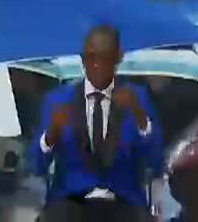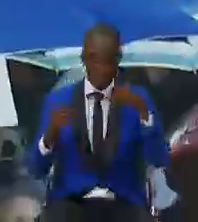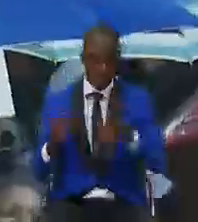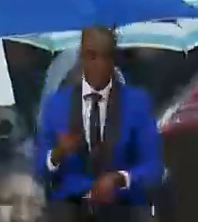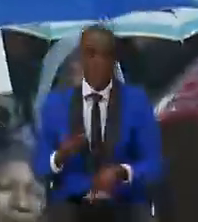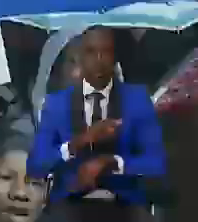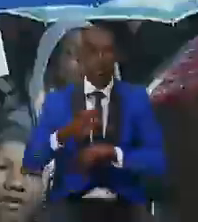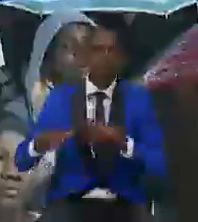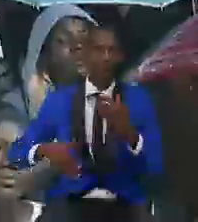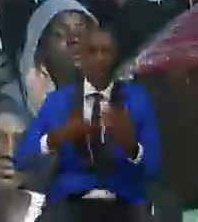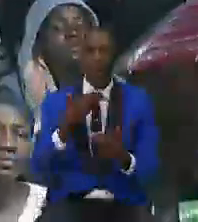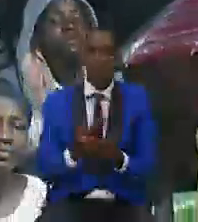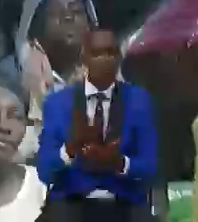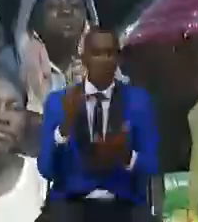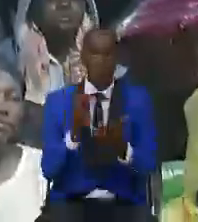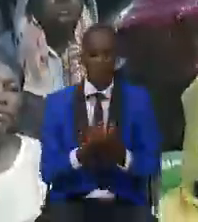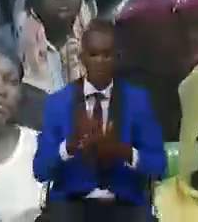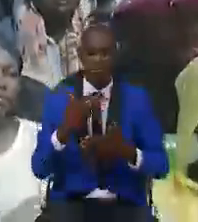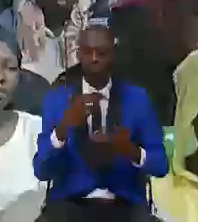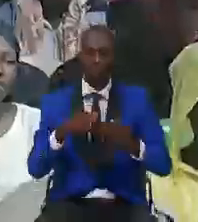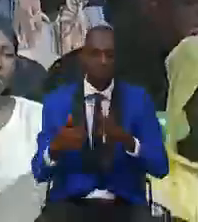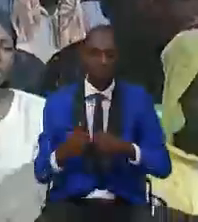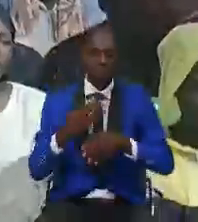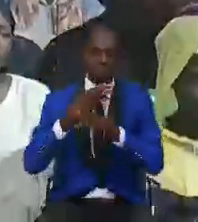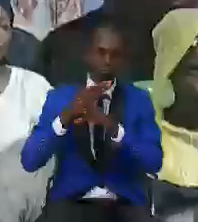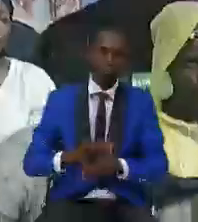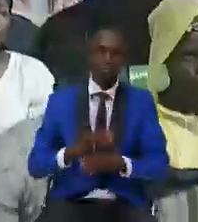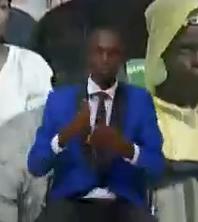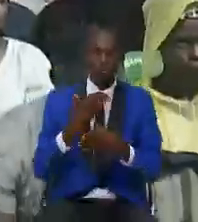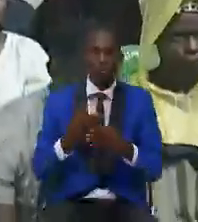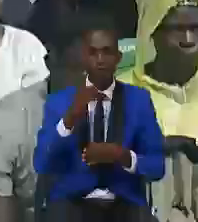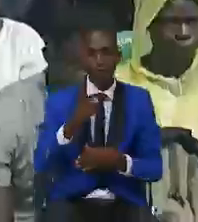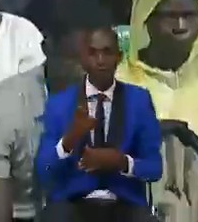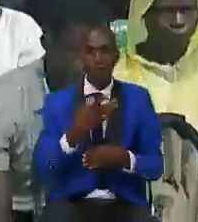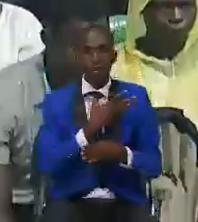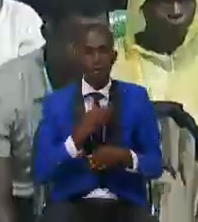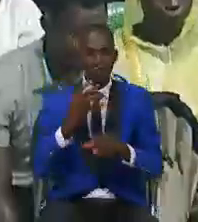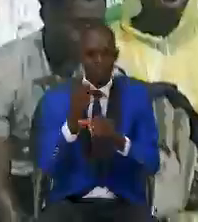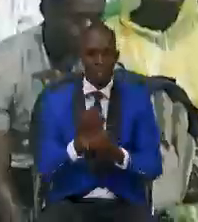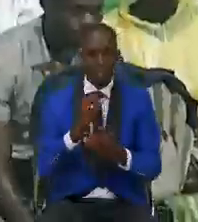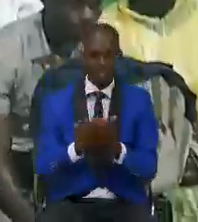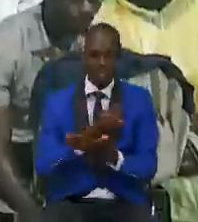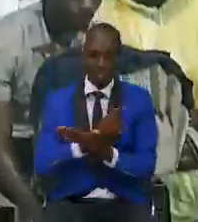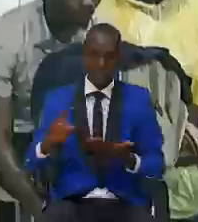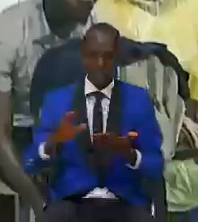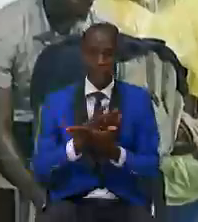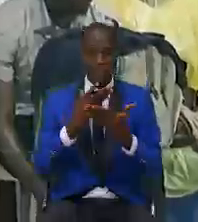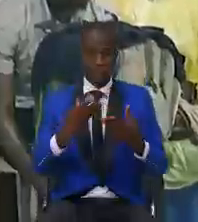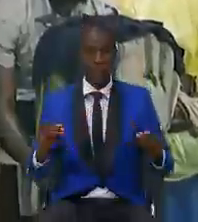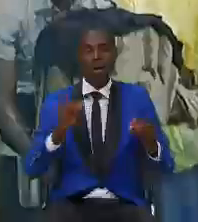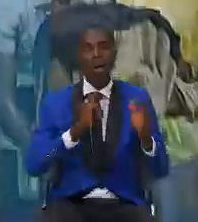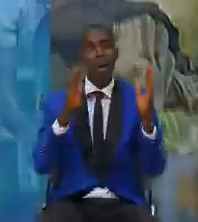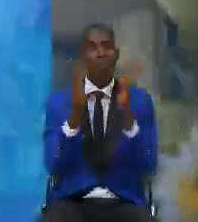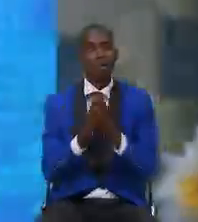you break down, all those barriers between you and the divine solution and the